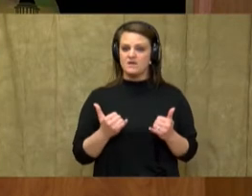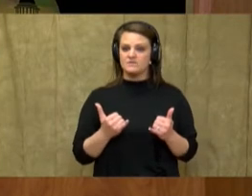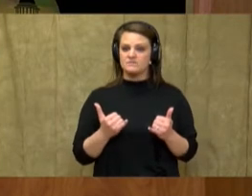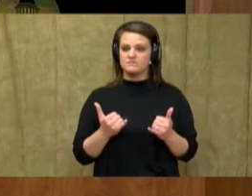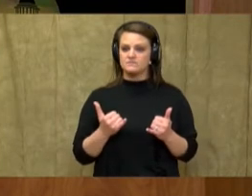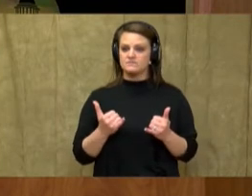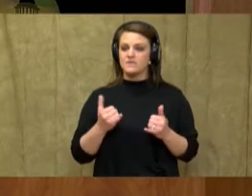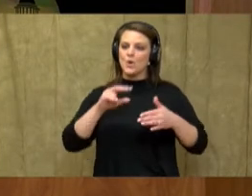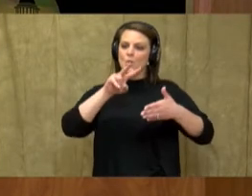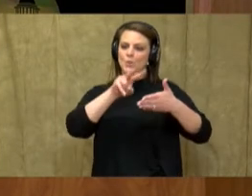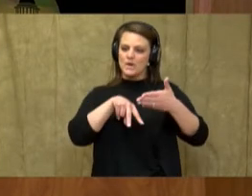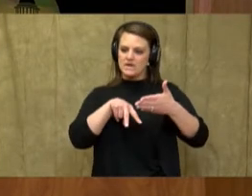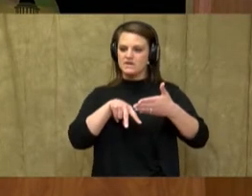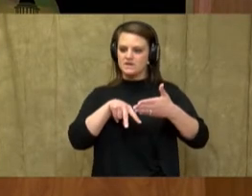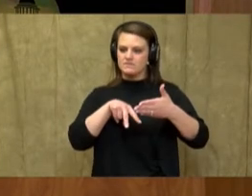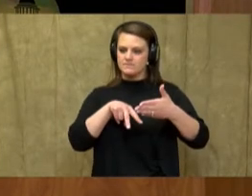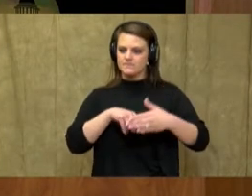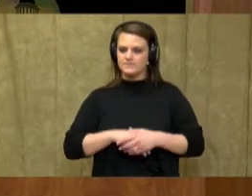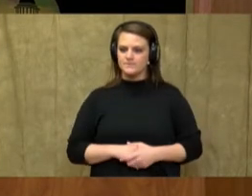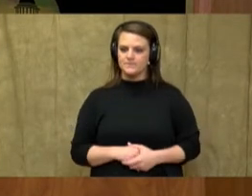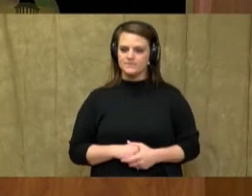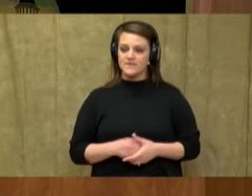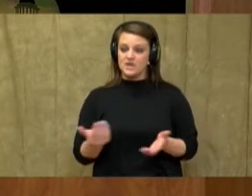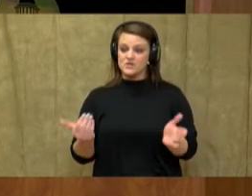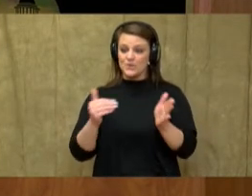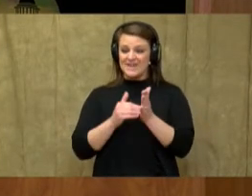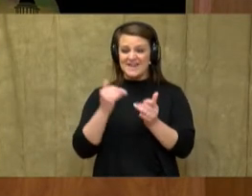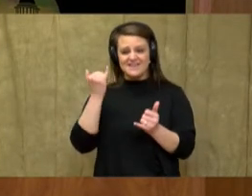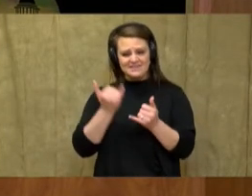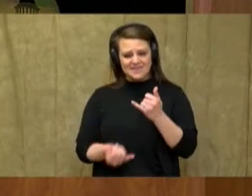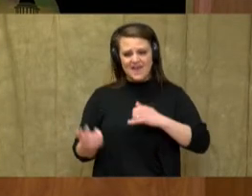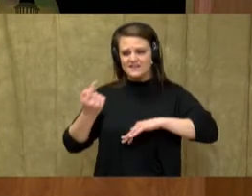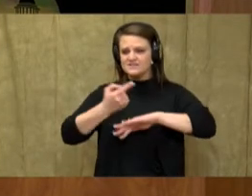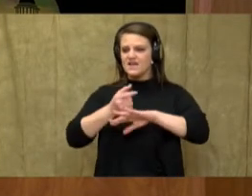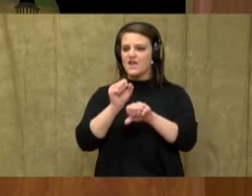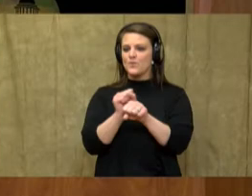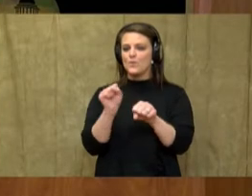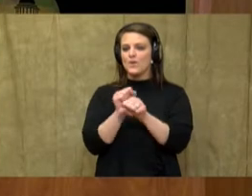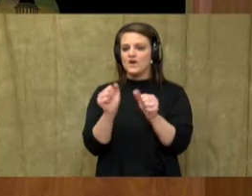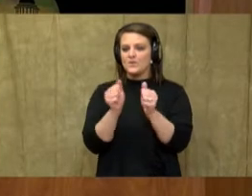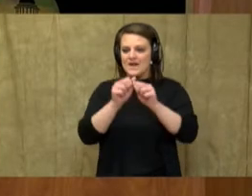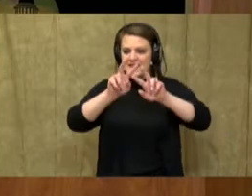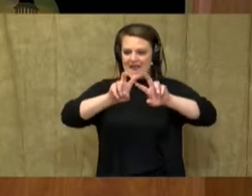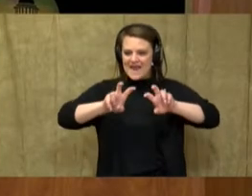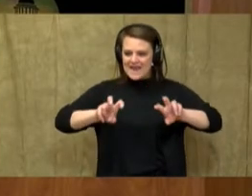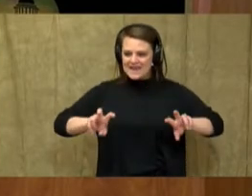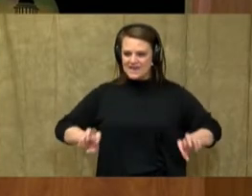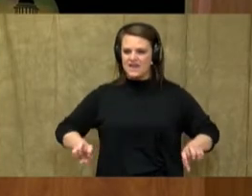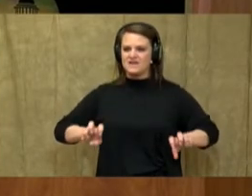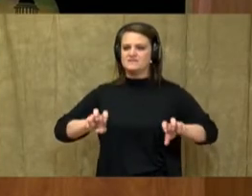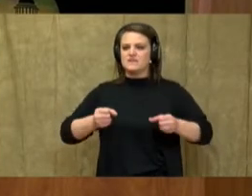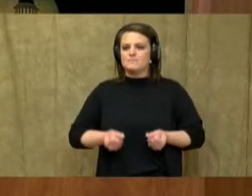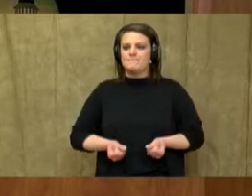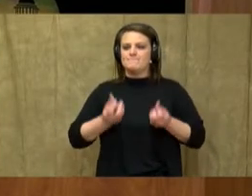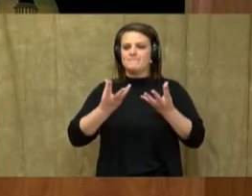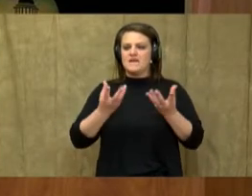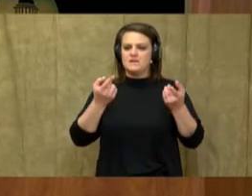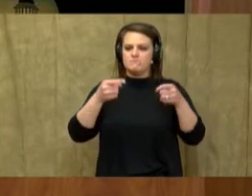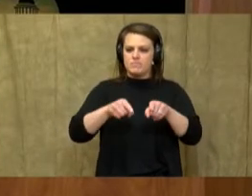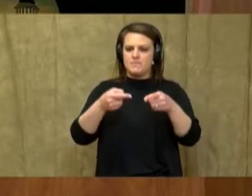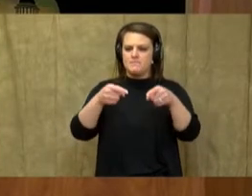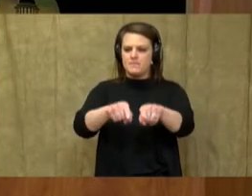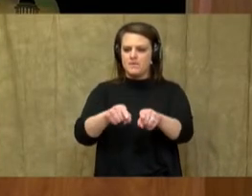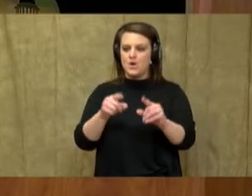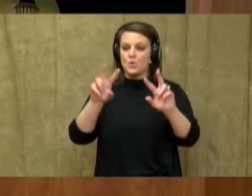our reading. And again, this is our last day of working with analyzing multiple accounts of the same event or